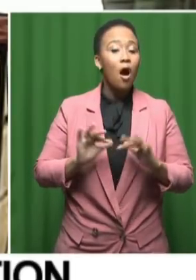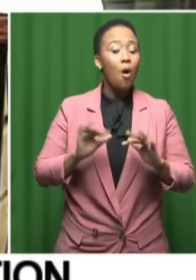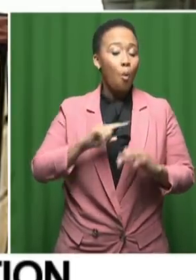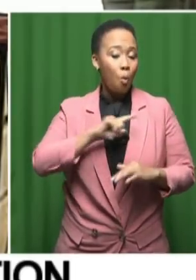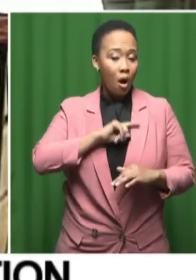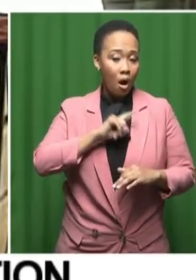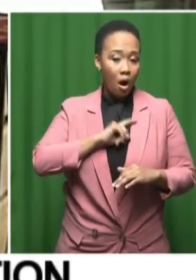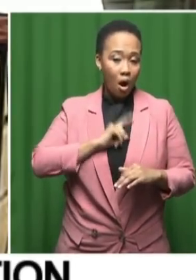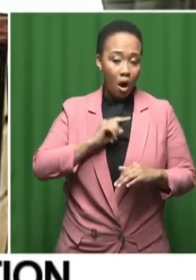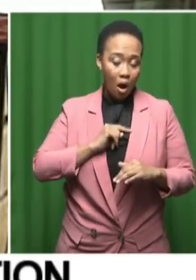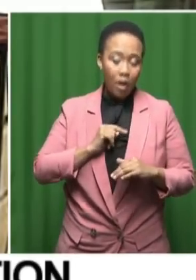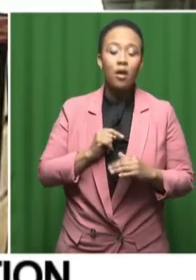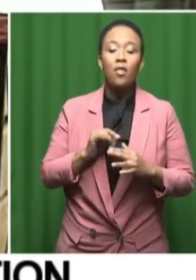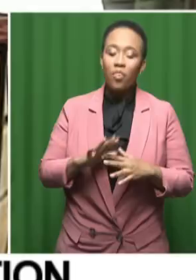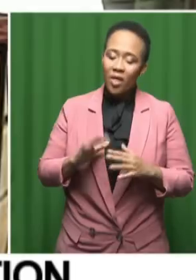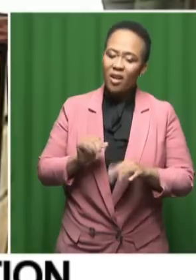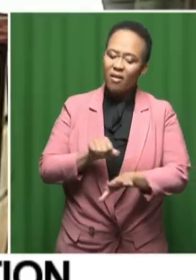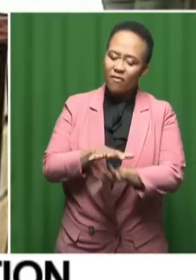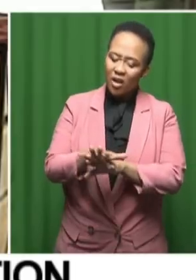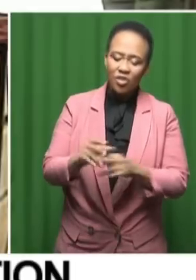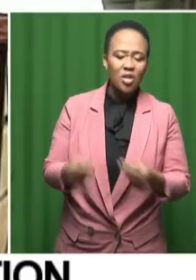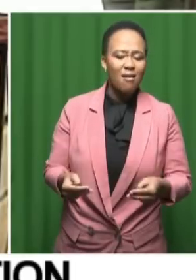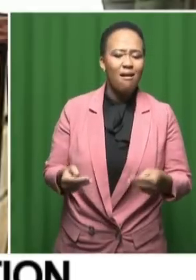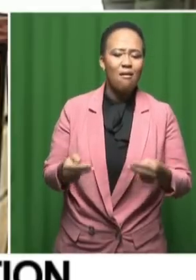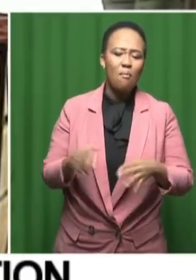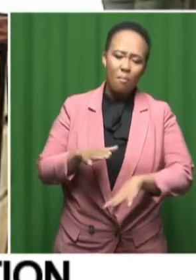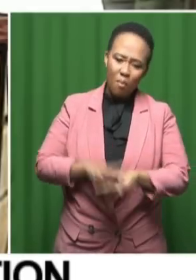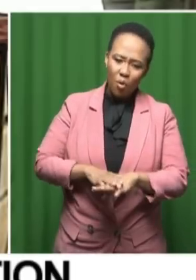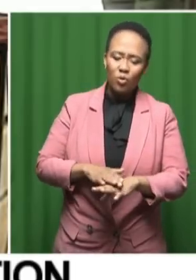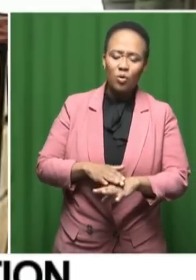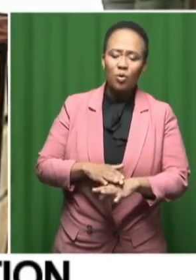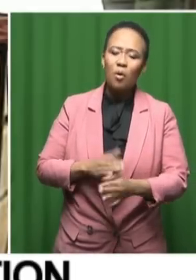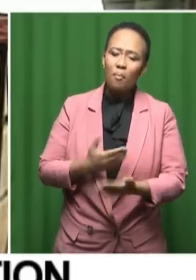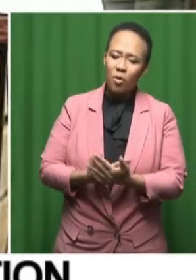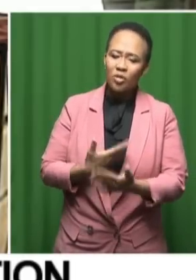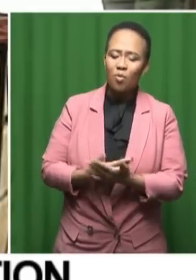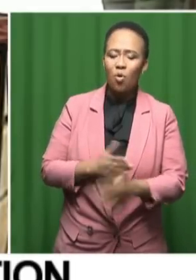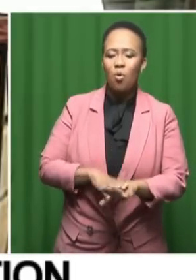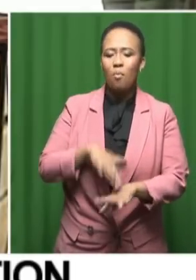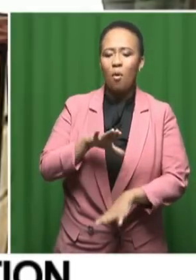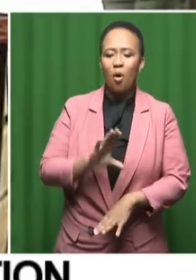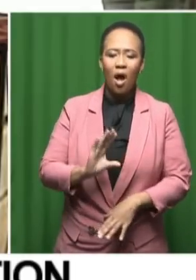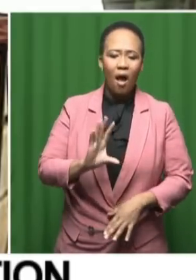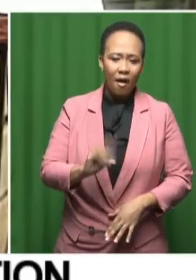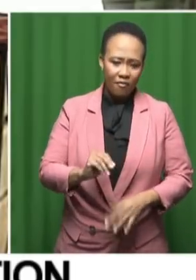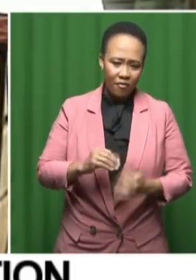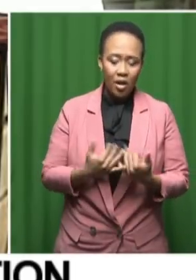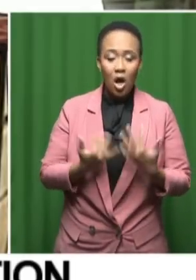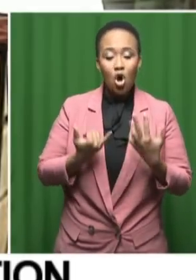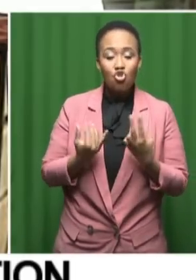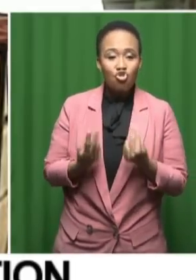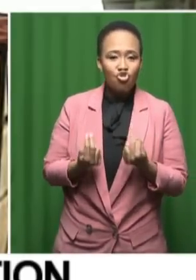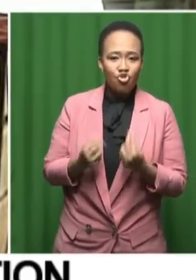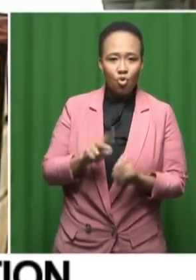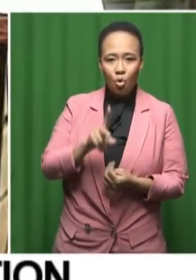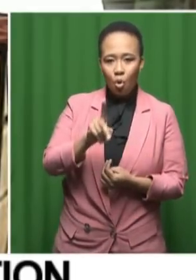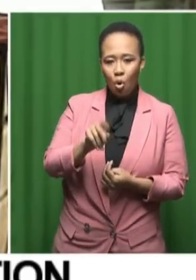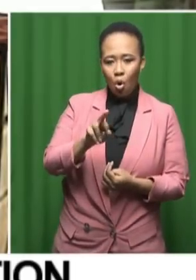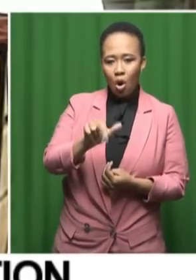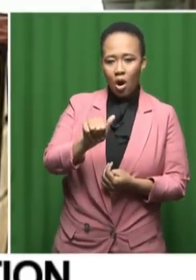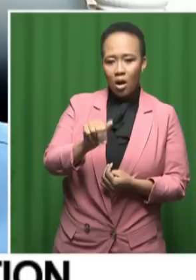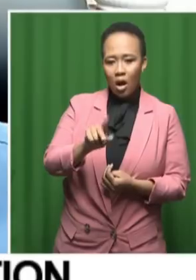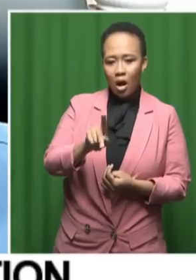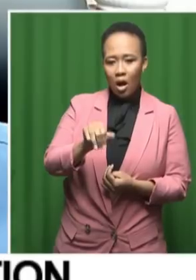the cases remains very mild, so no panic. And I think that's where the story for this new Kraken subvariant is at this